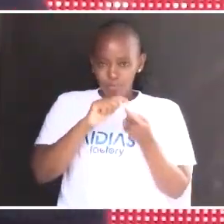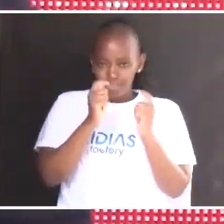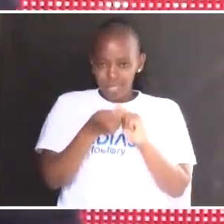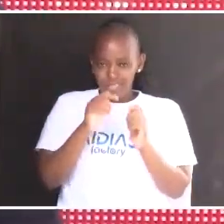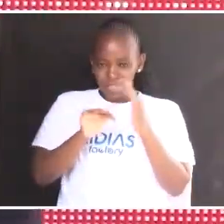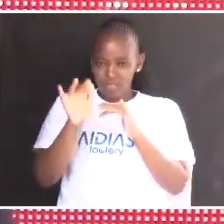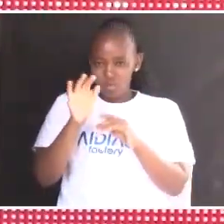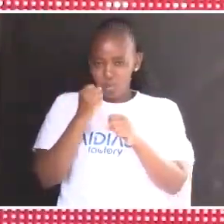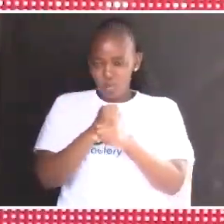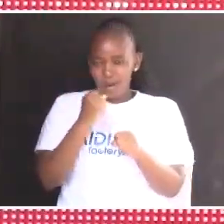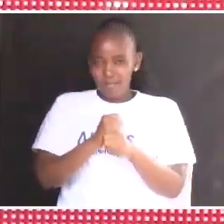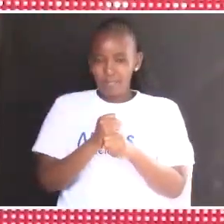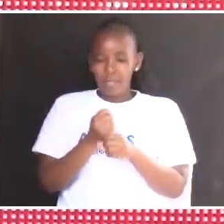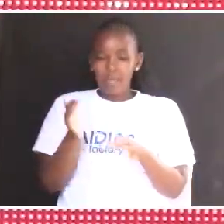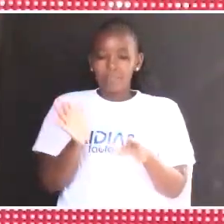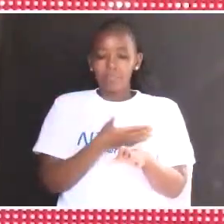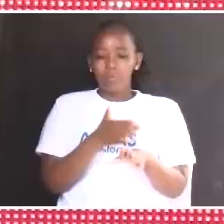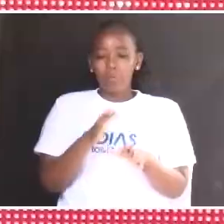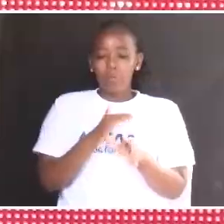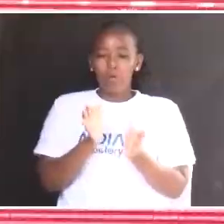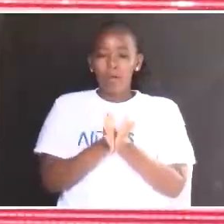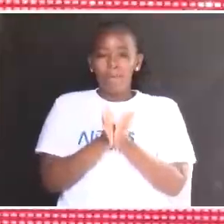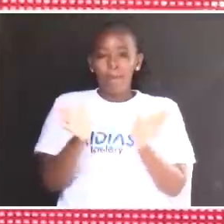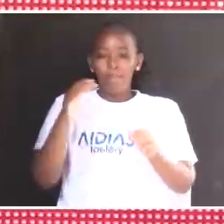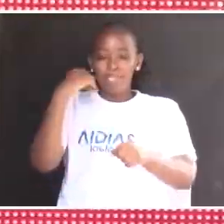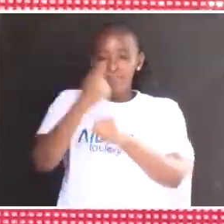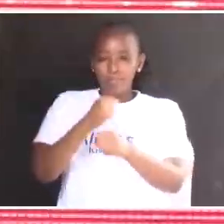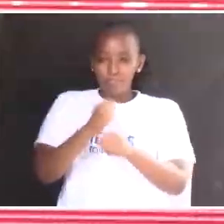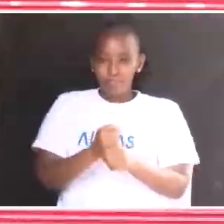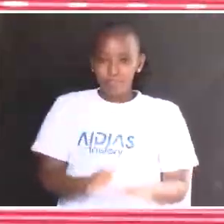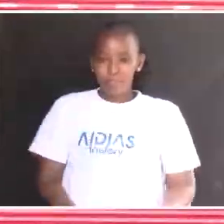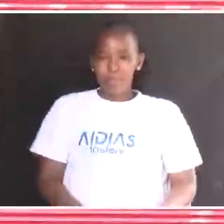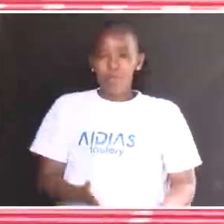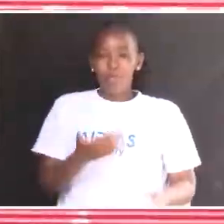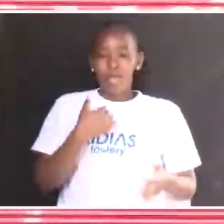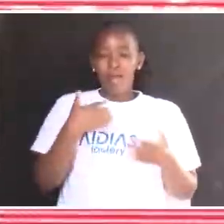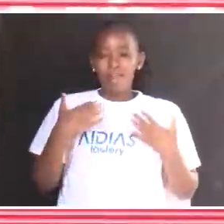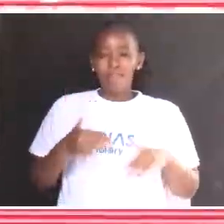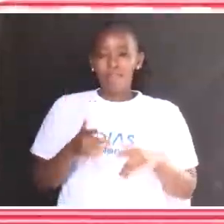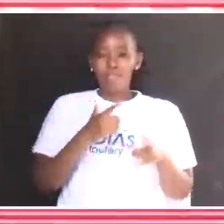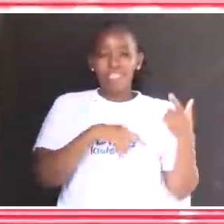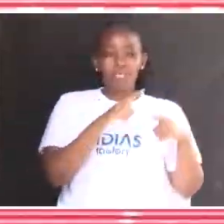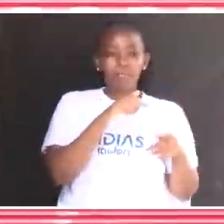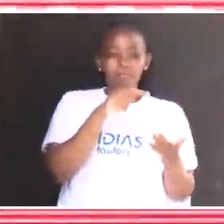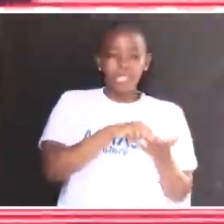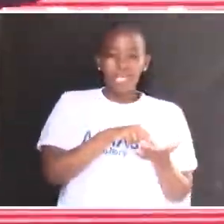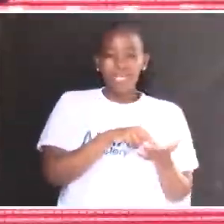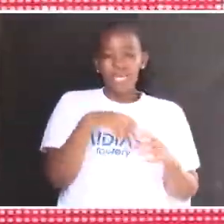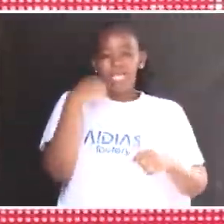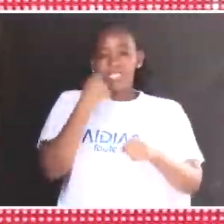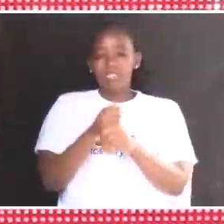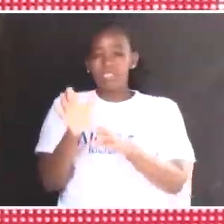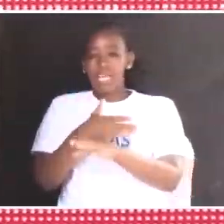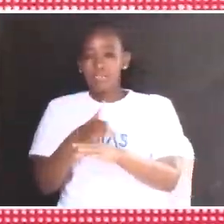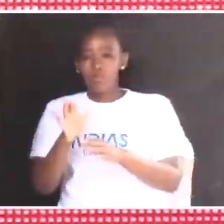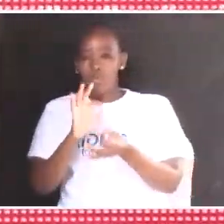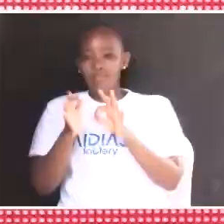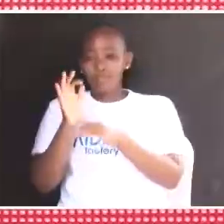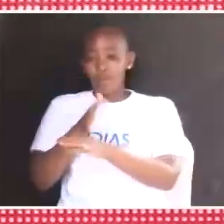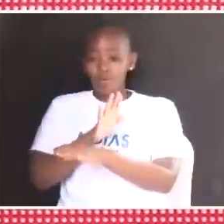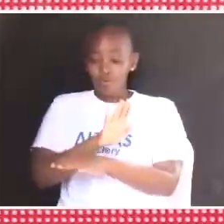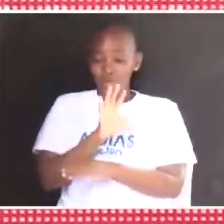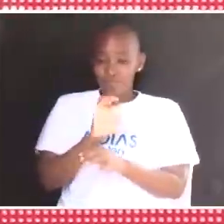could be a song or something else. Publicly perform, kuna watu wamekuja hapa, they performed their songs. If ikiwa hiyo song si